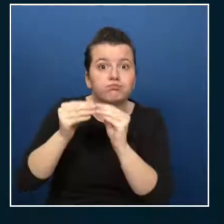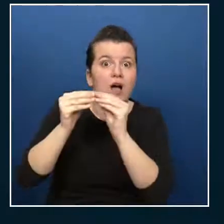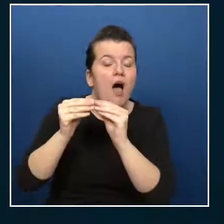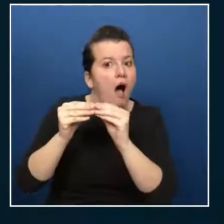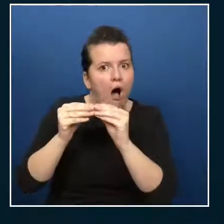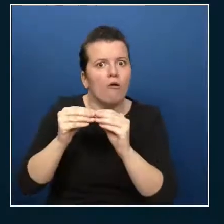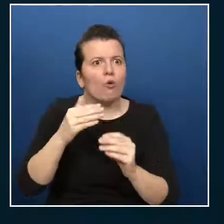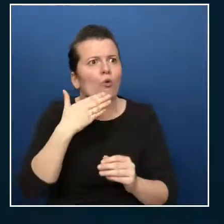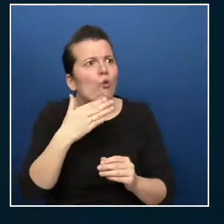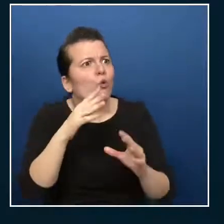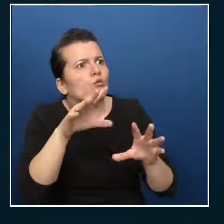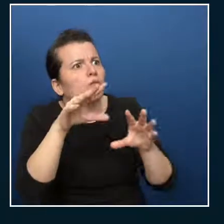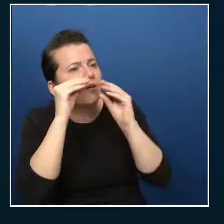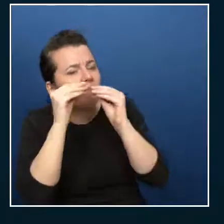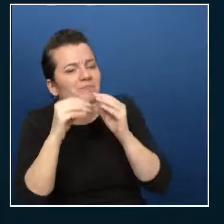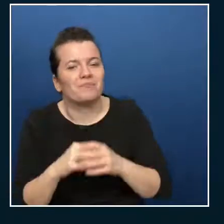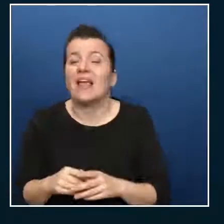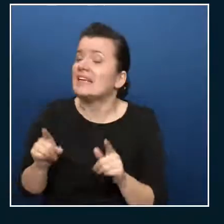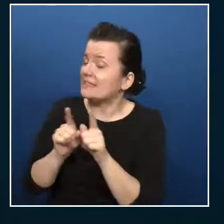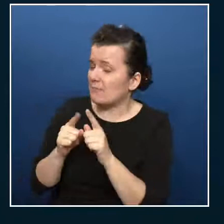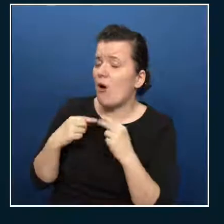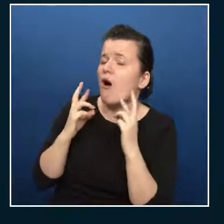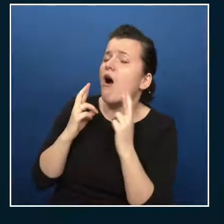you learned something.